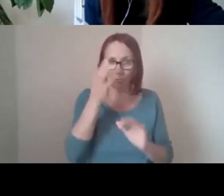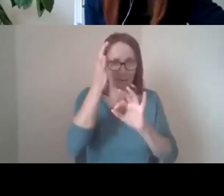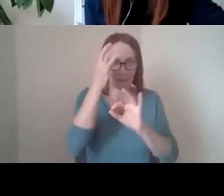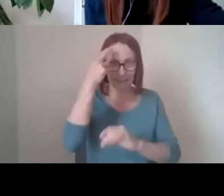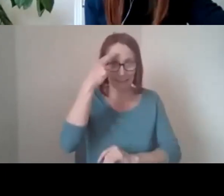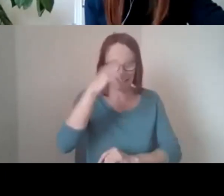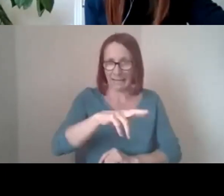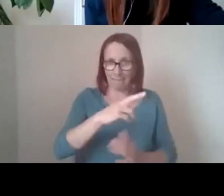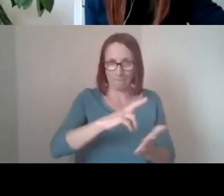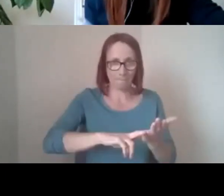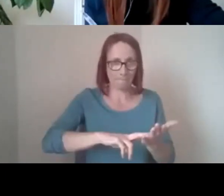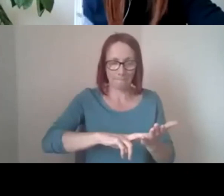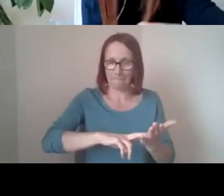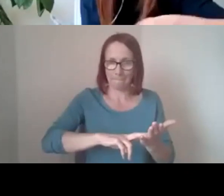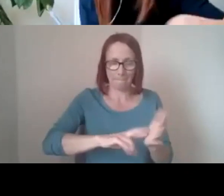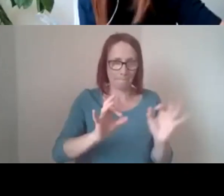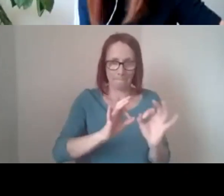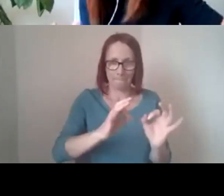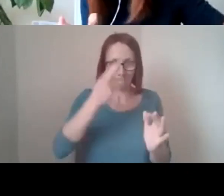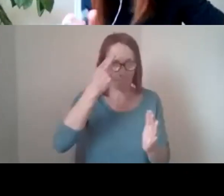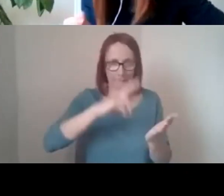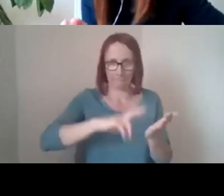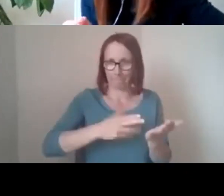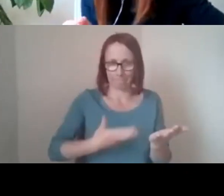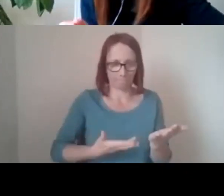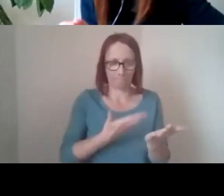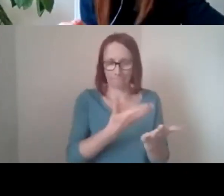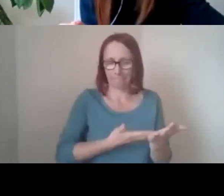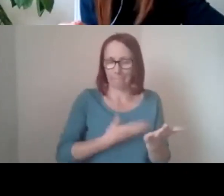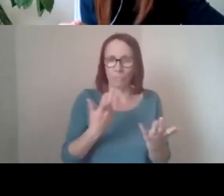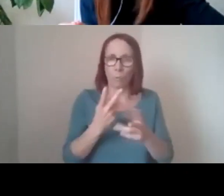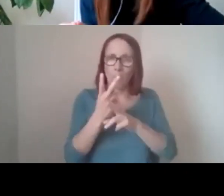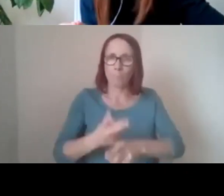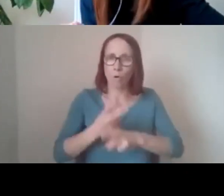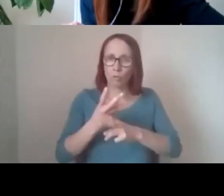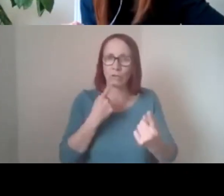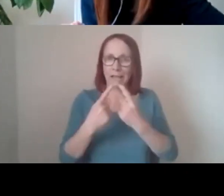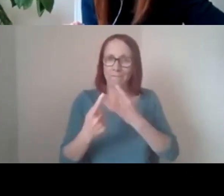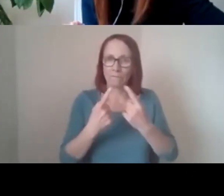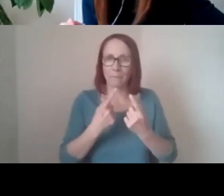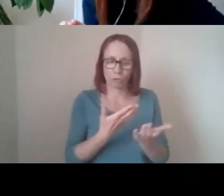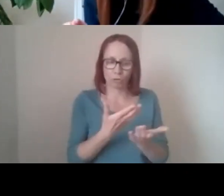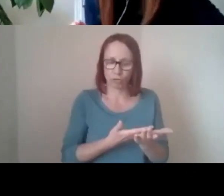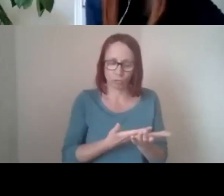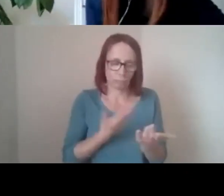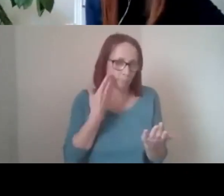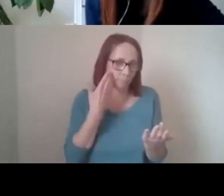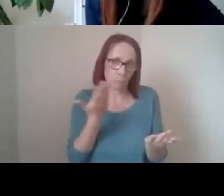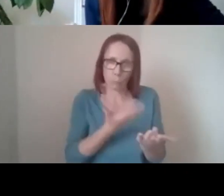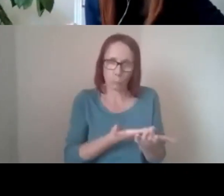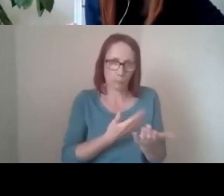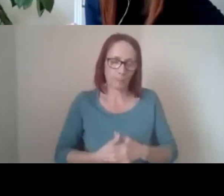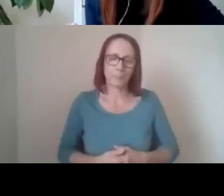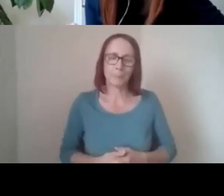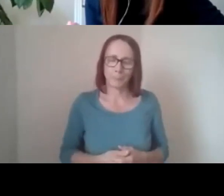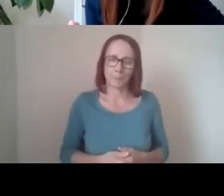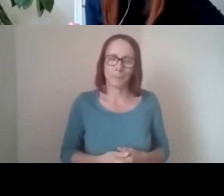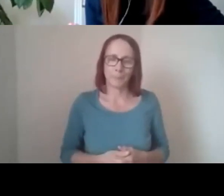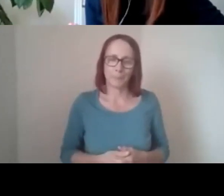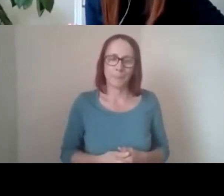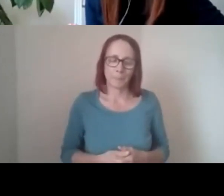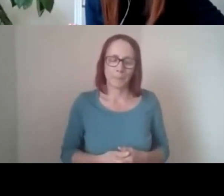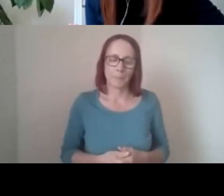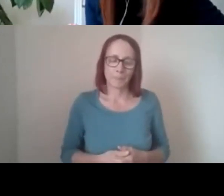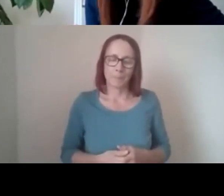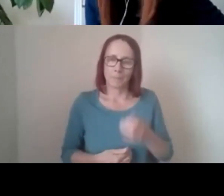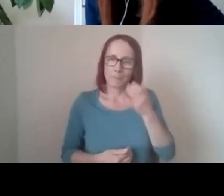the people doing the selection will not see the monitoring information, and very often not, they won't see the name either. So just to make you aware, it's